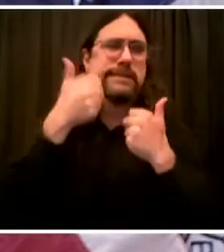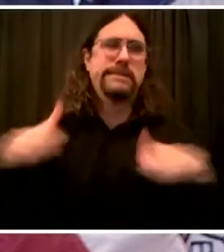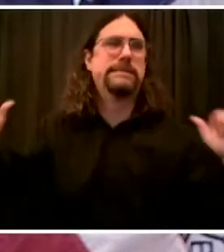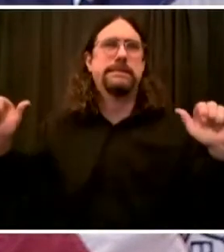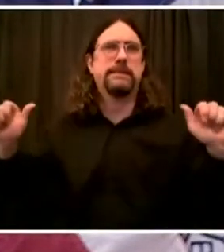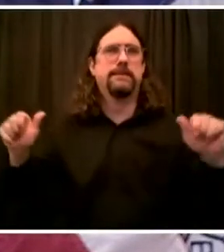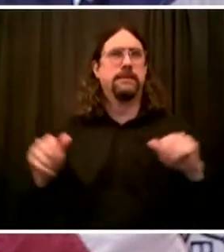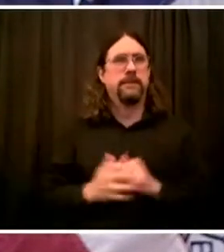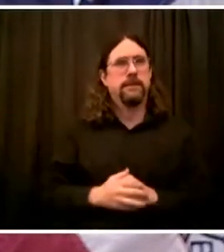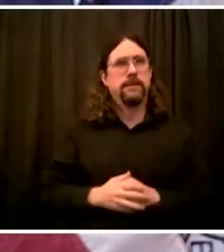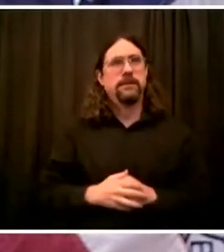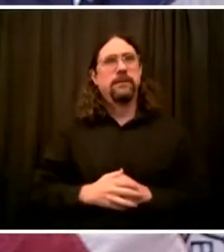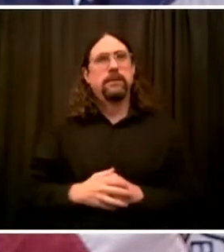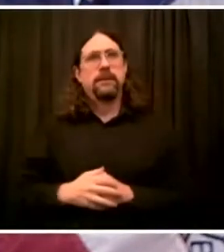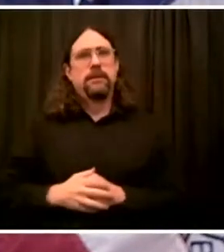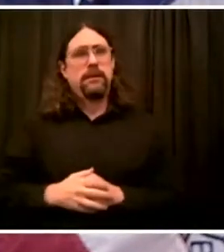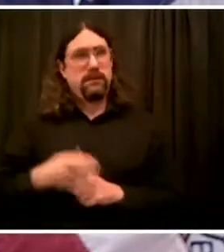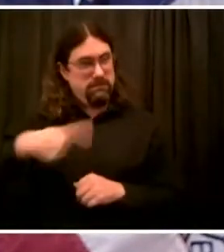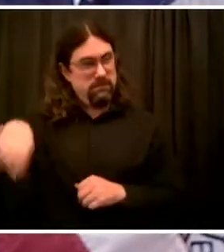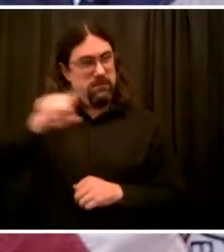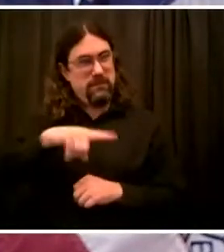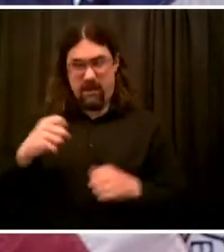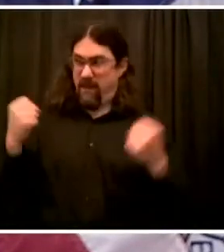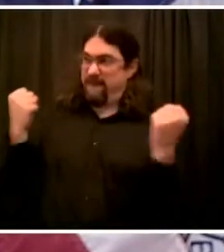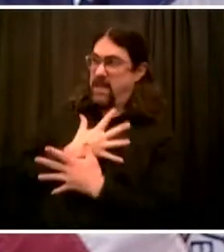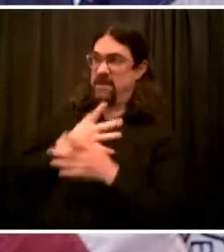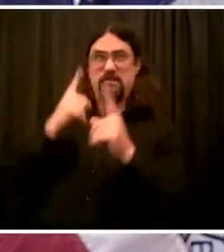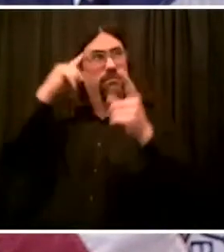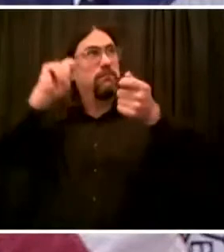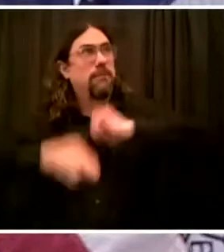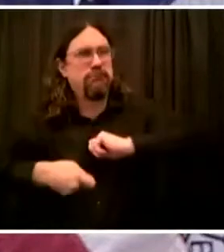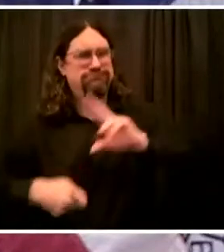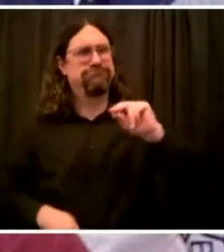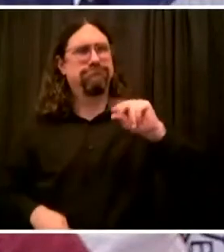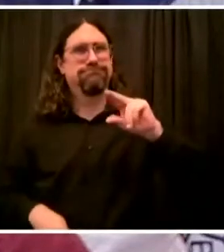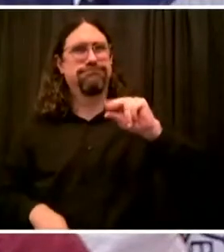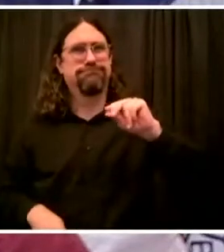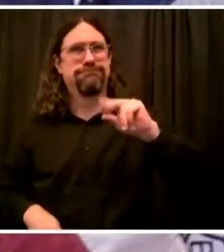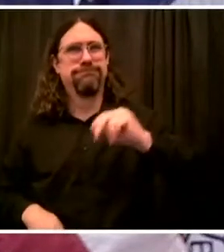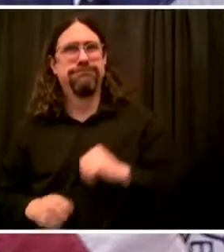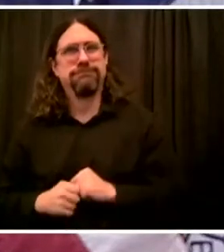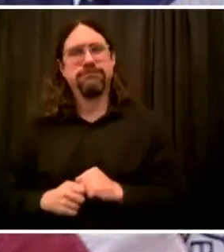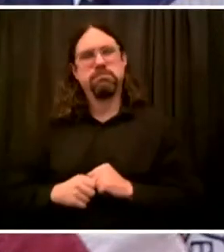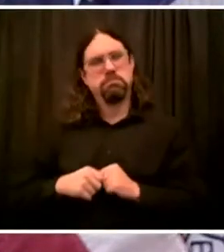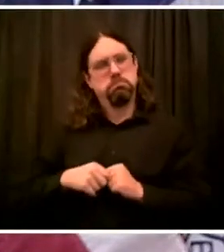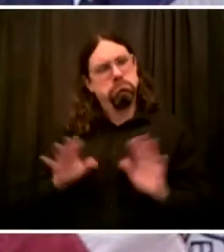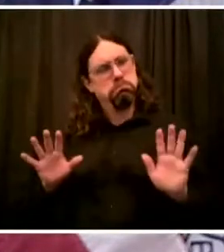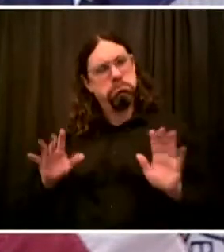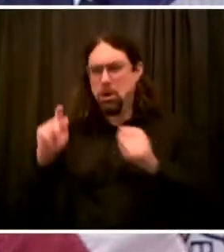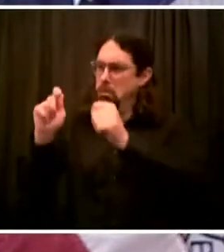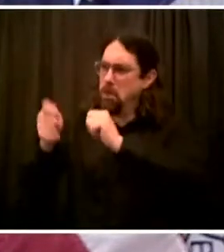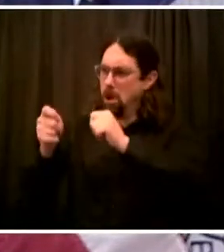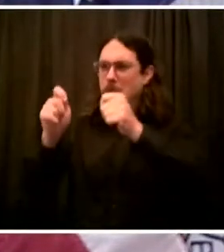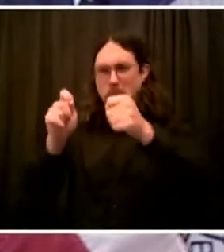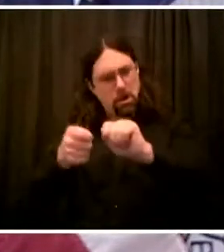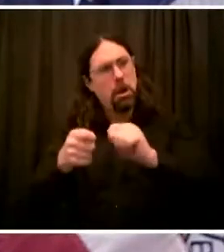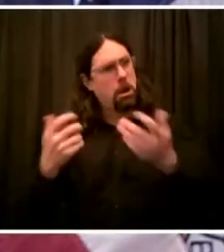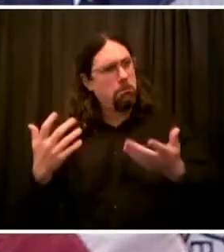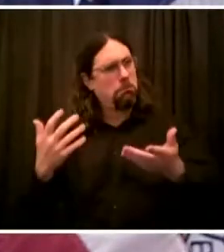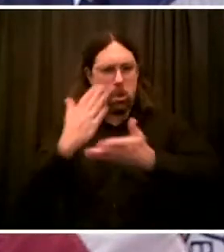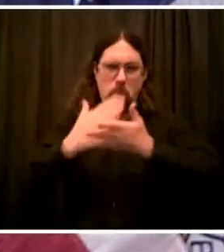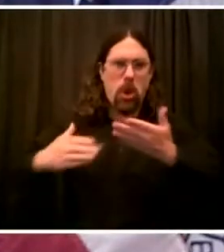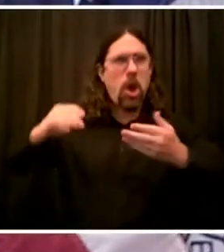hand. Yes, things will change. A lot of folks are saying, for example, fewer people might work out of their offices. We'll